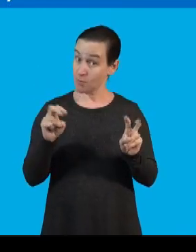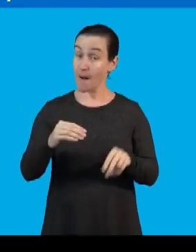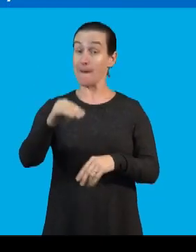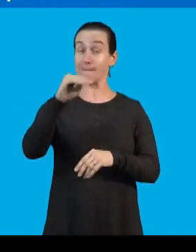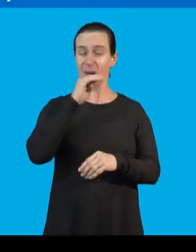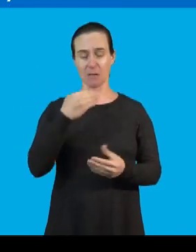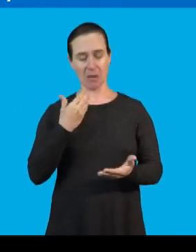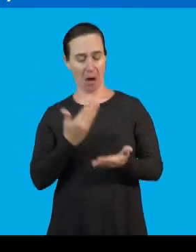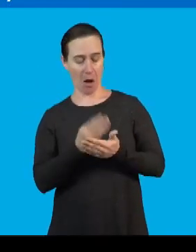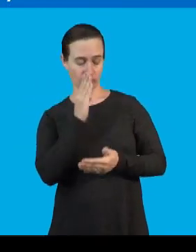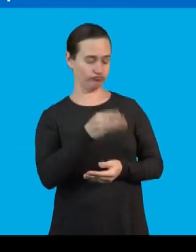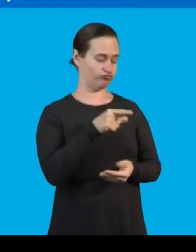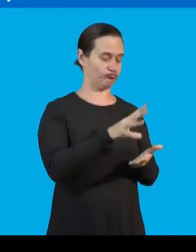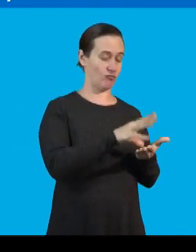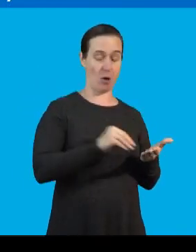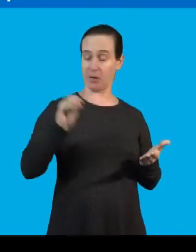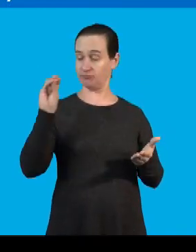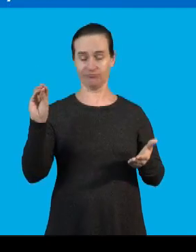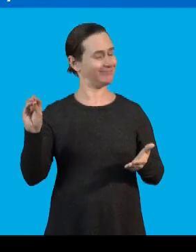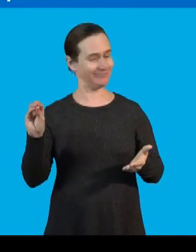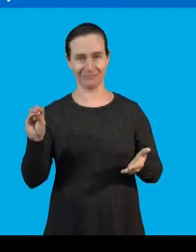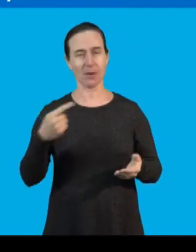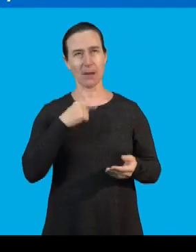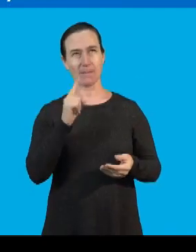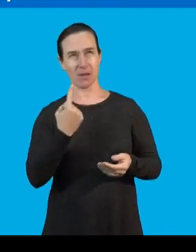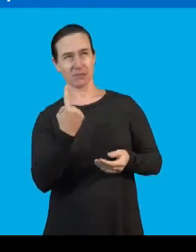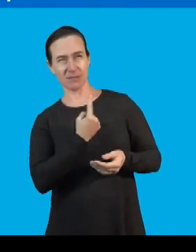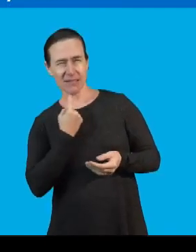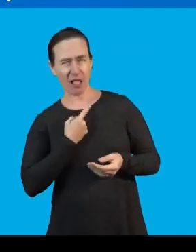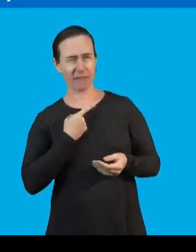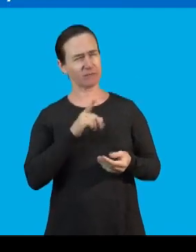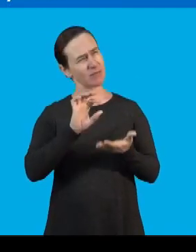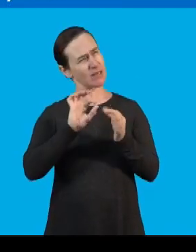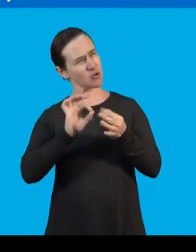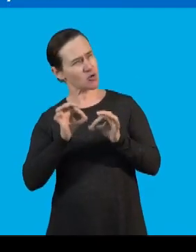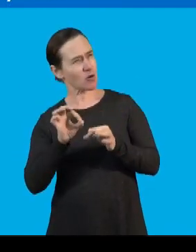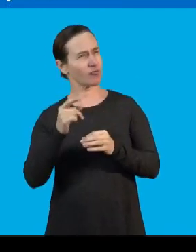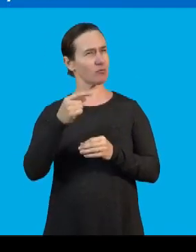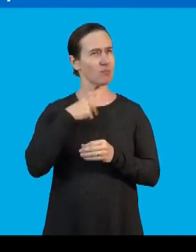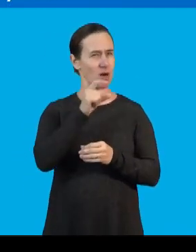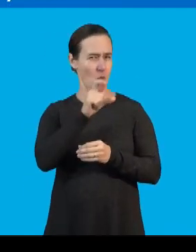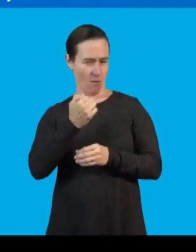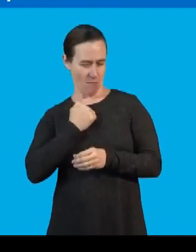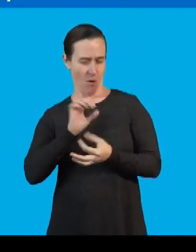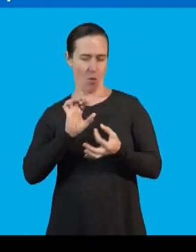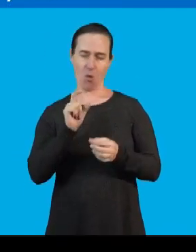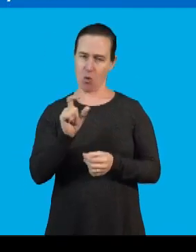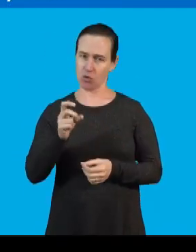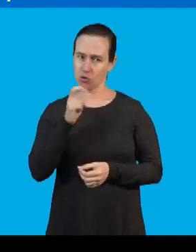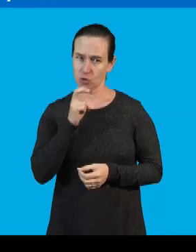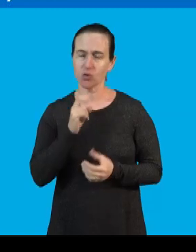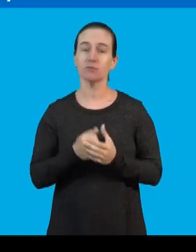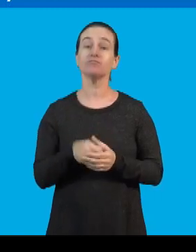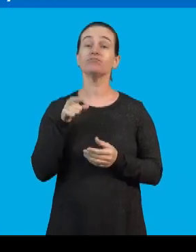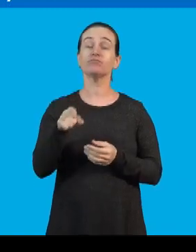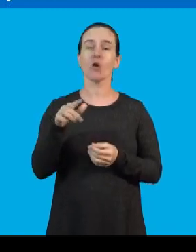quote. Look at the guidance they're giving you, all right? So already you know you can't quote, all right? So you're going to have to interpret it. You're going to have